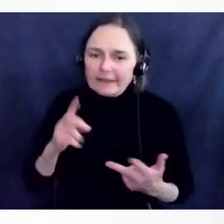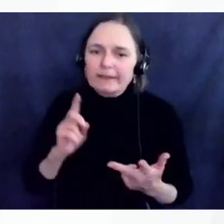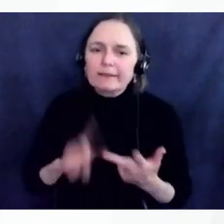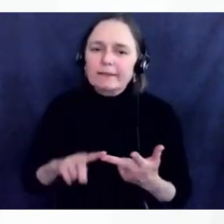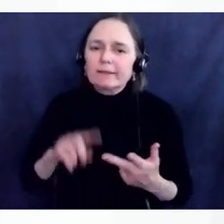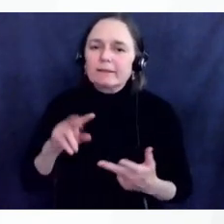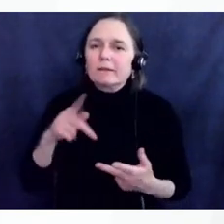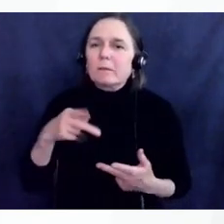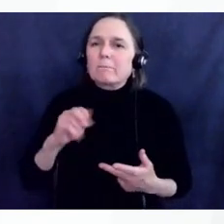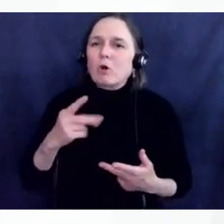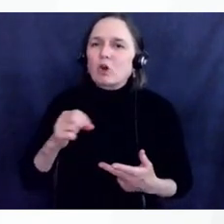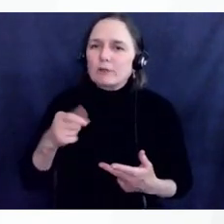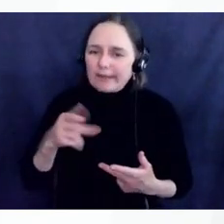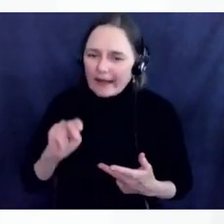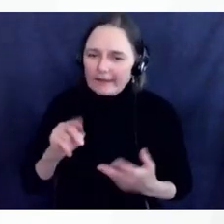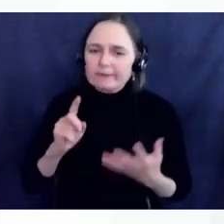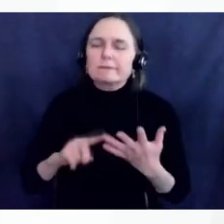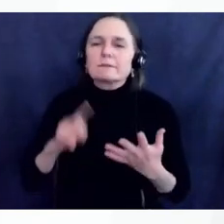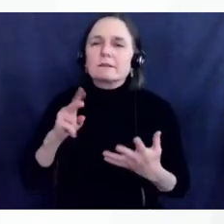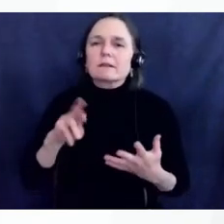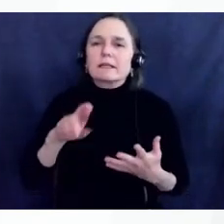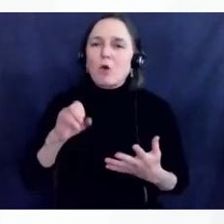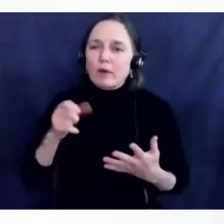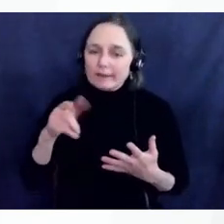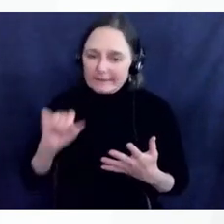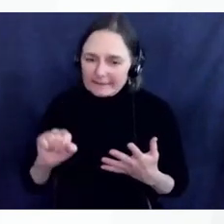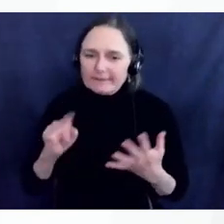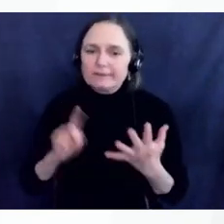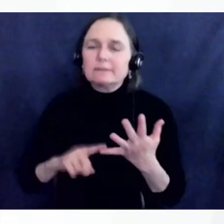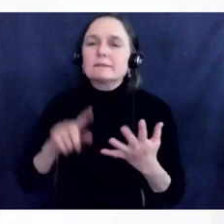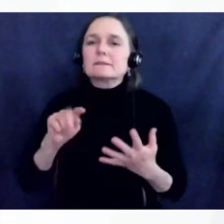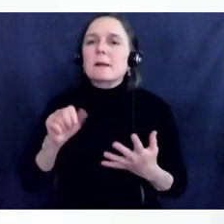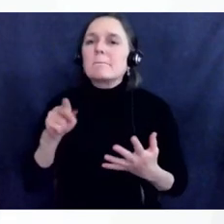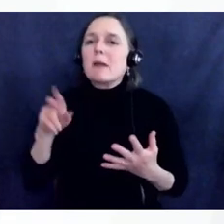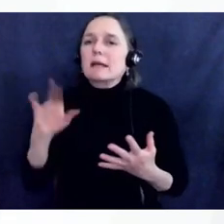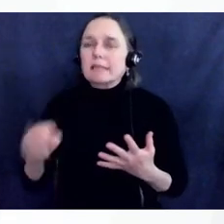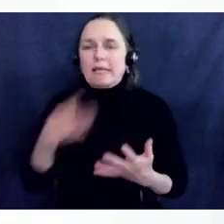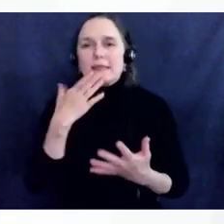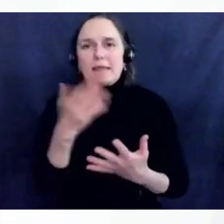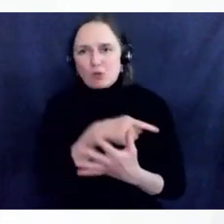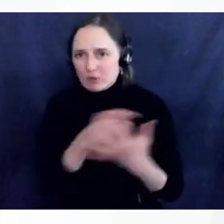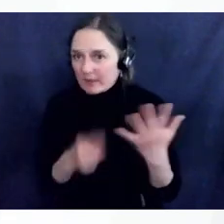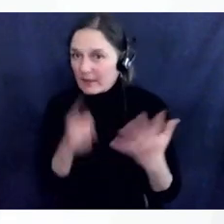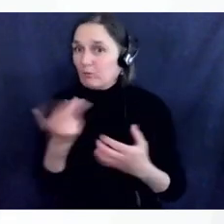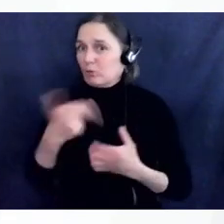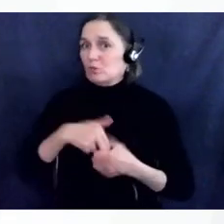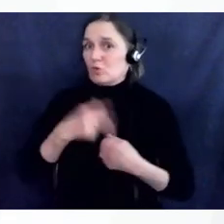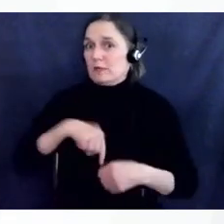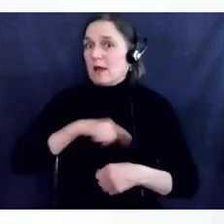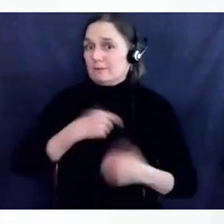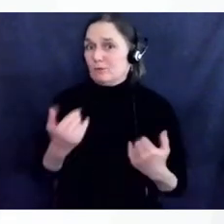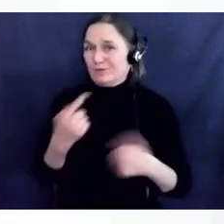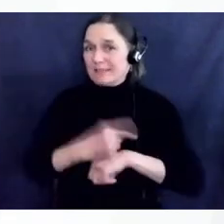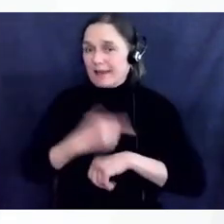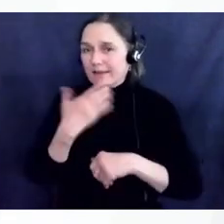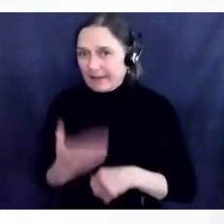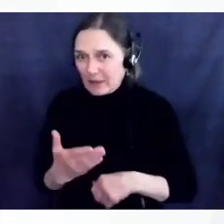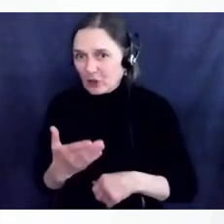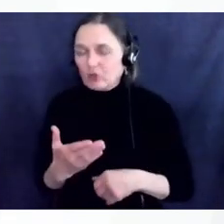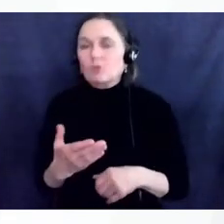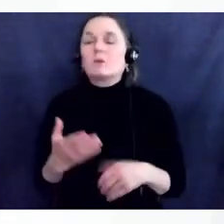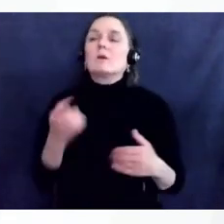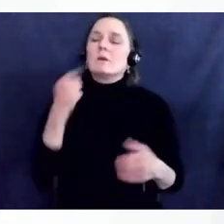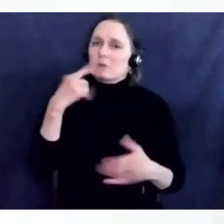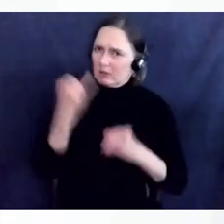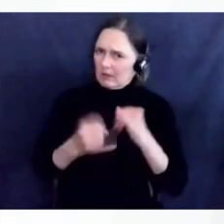The last time we gathered for a town hall, the world was much different than today. The pandemic was fast